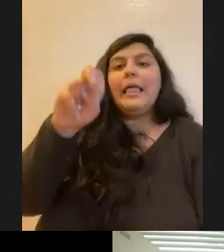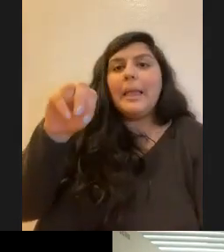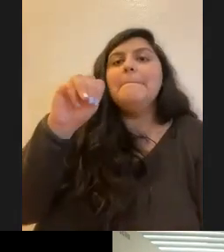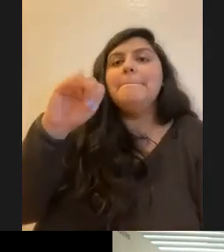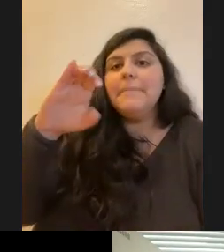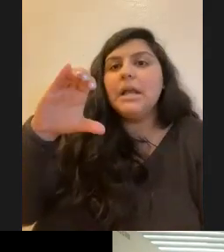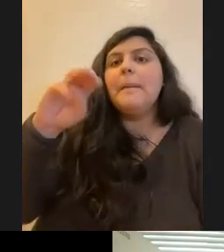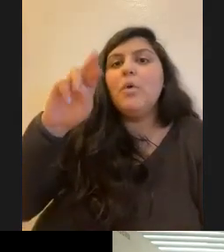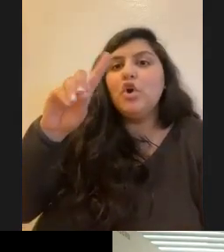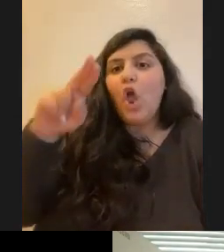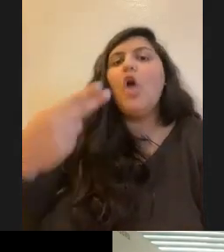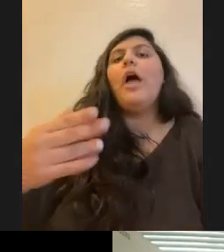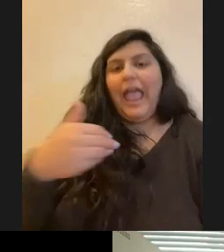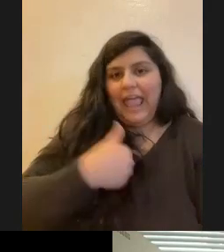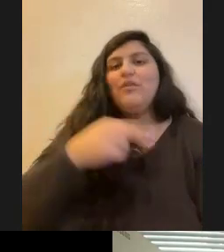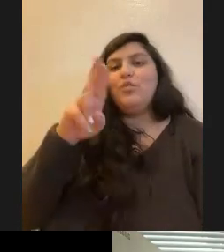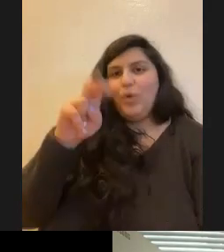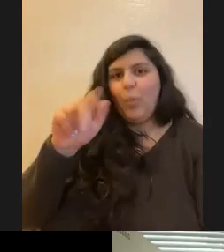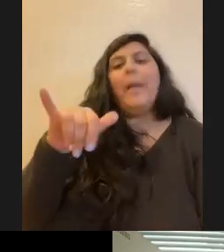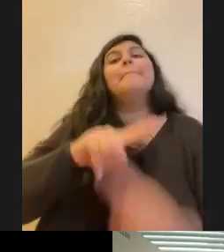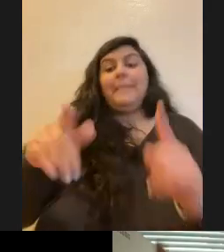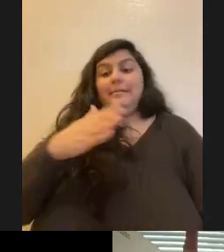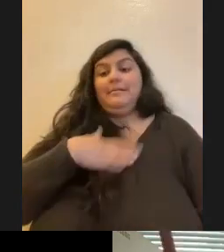but Palmer Station does not have a runway, so we